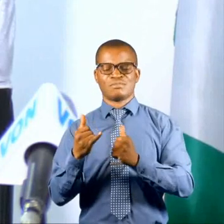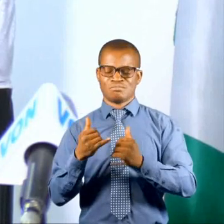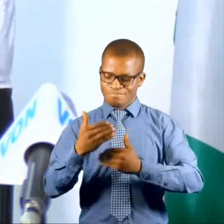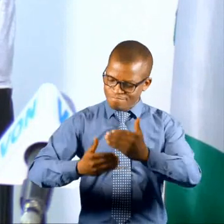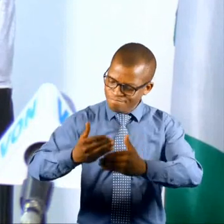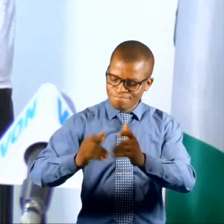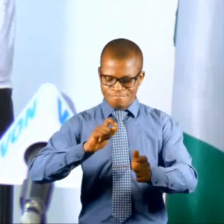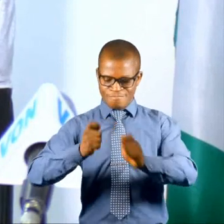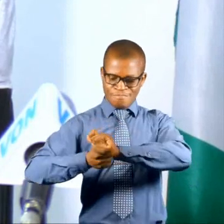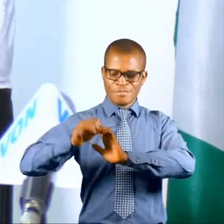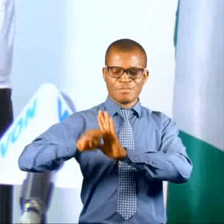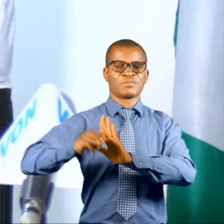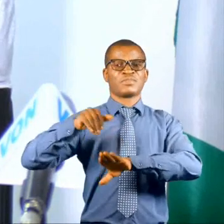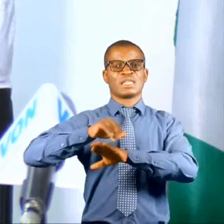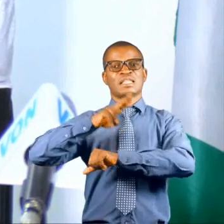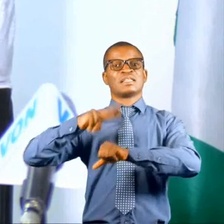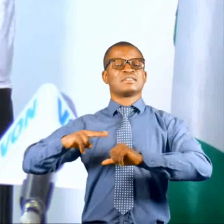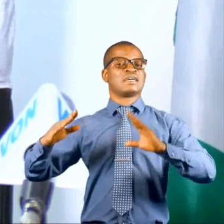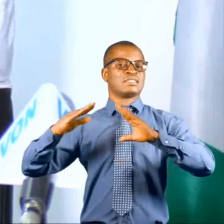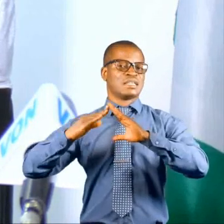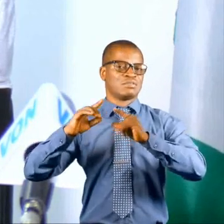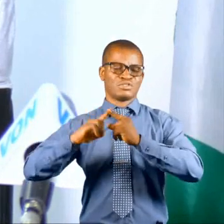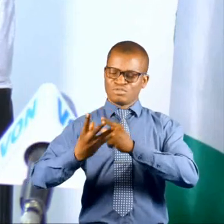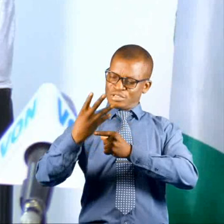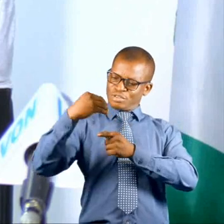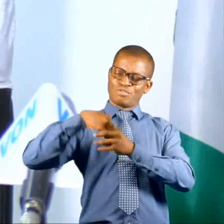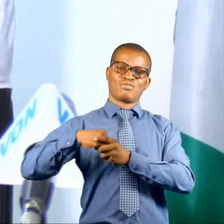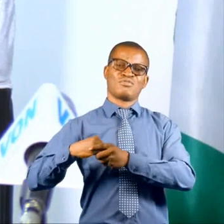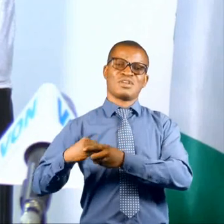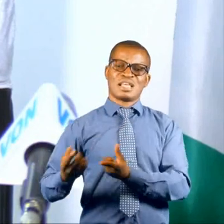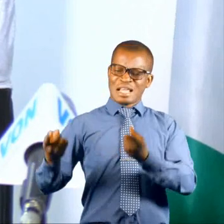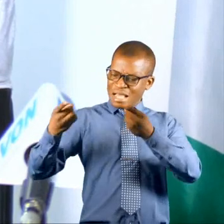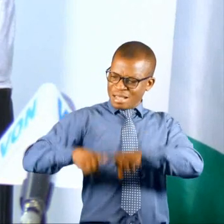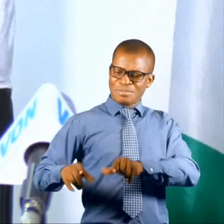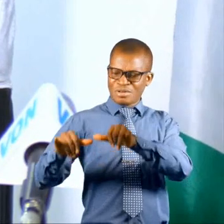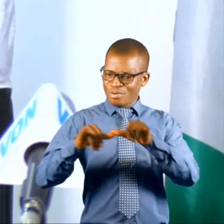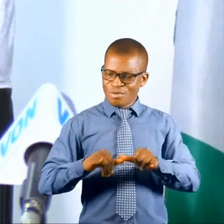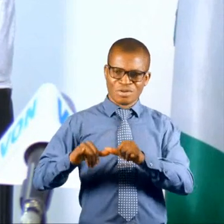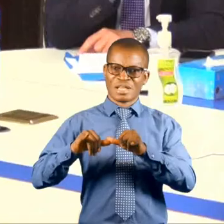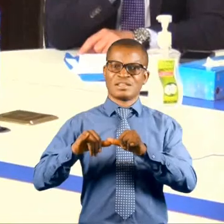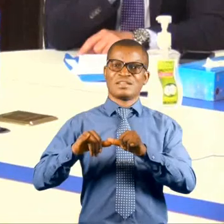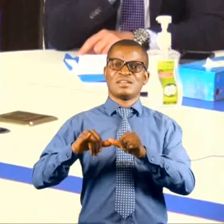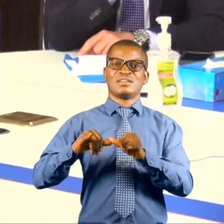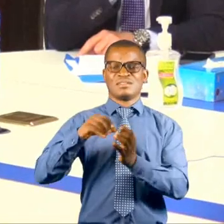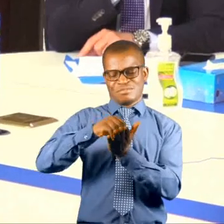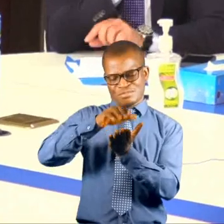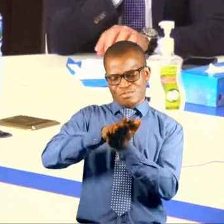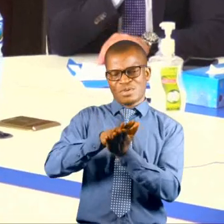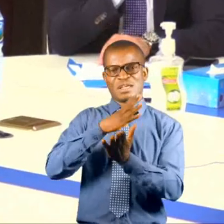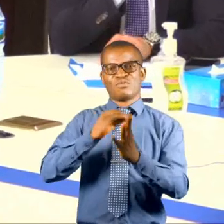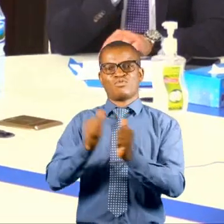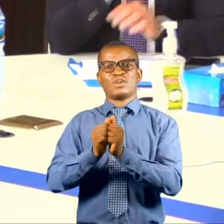currently undergoing amendment at the National Assembly to incorporate current trends in human trafficking and provide for